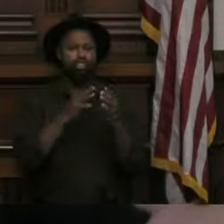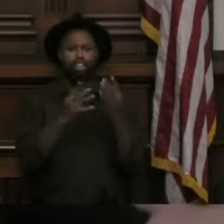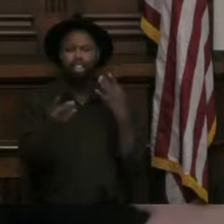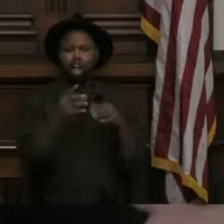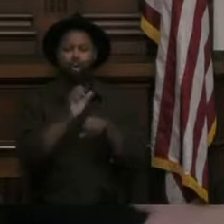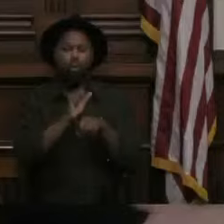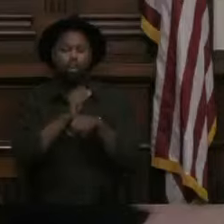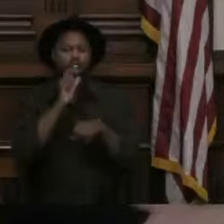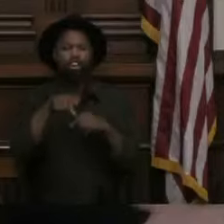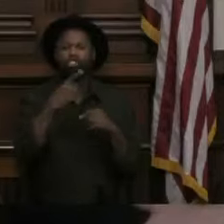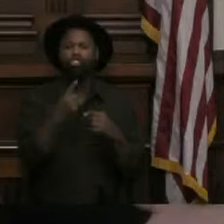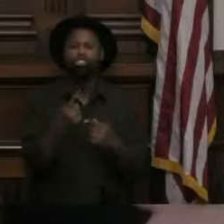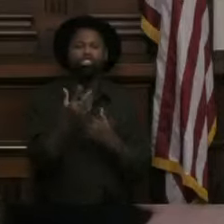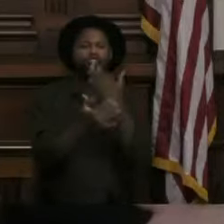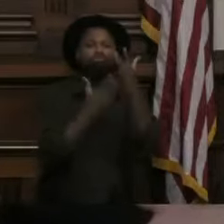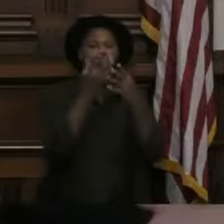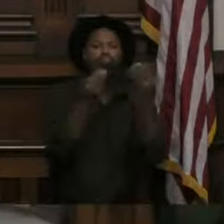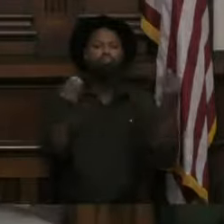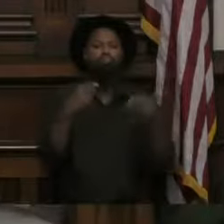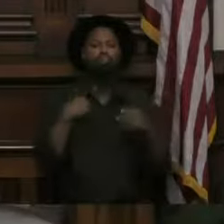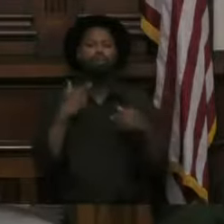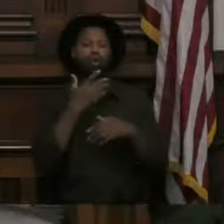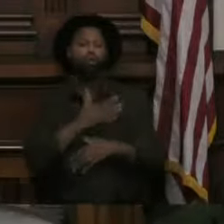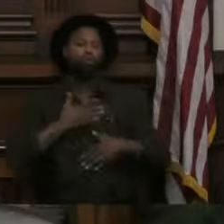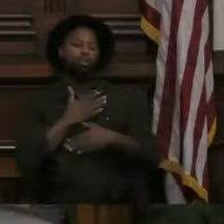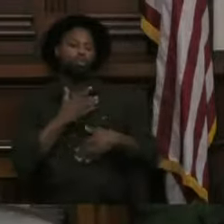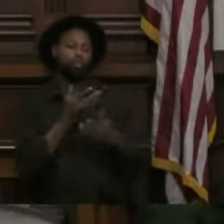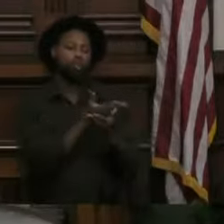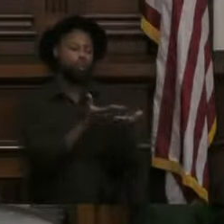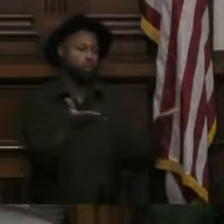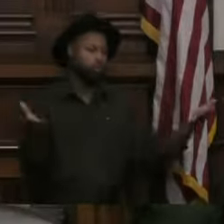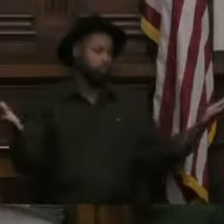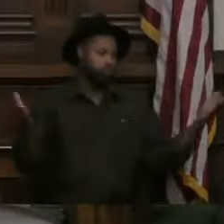fighting fires, and we appreciate you all. Thank you.